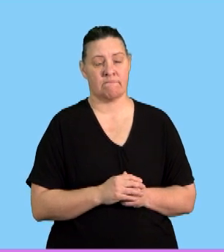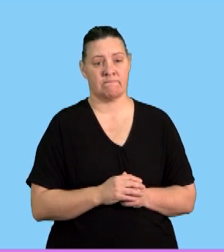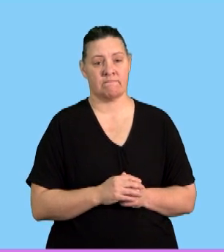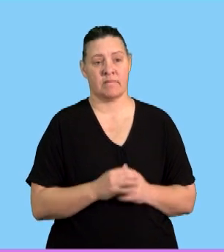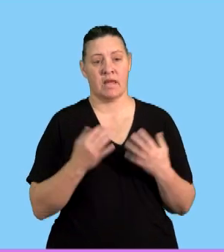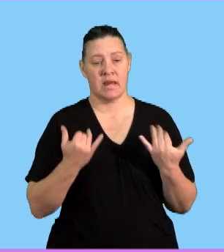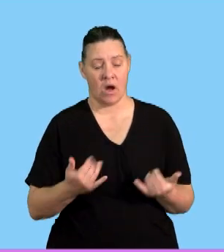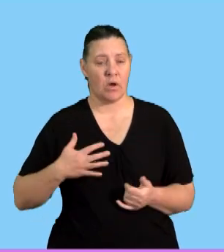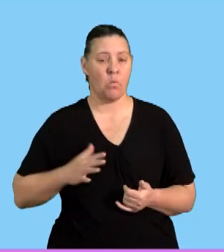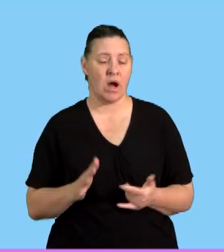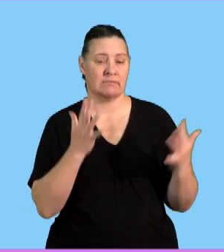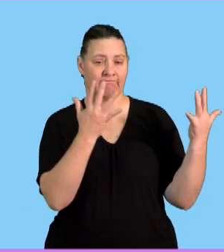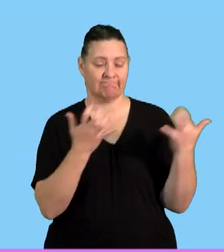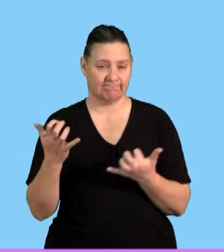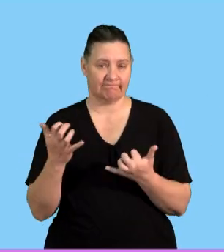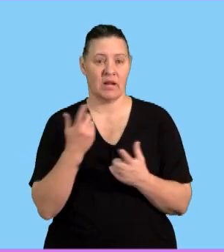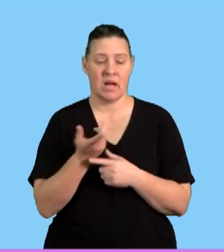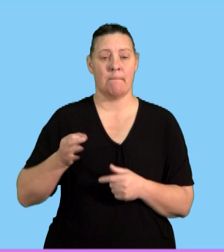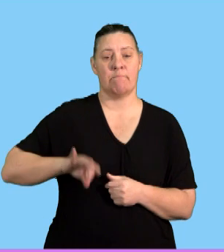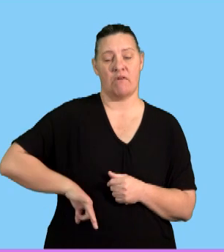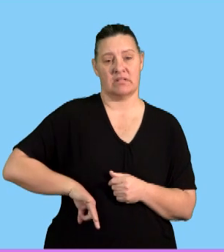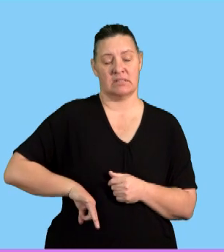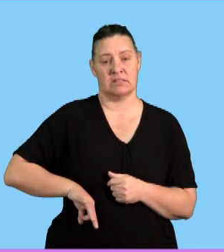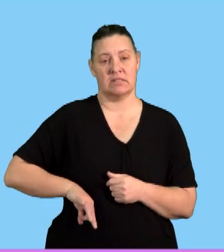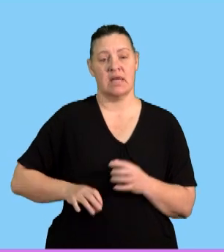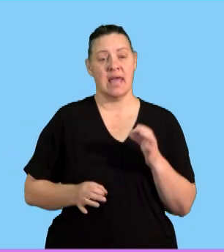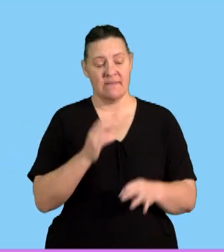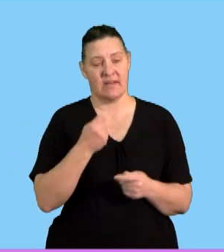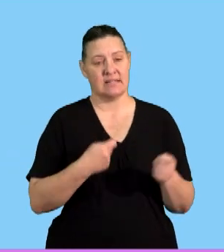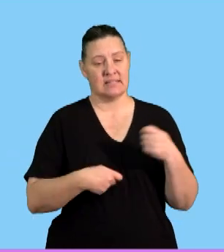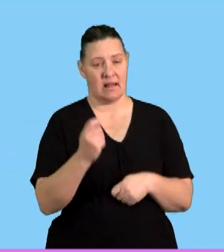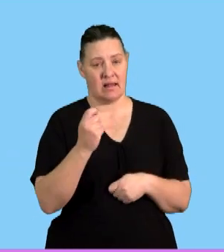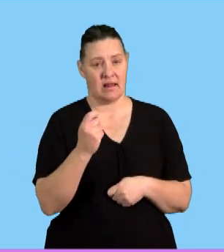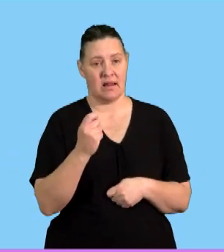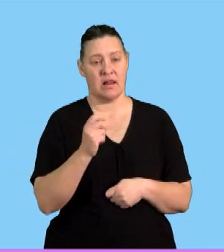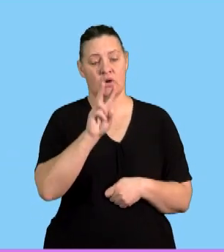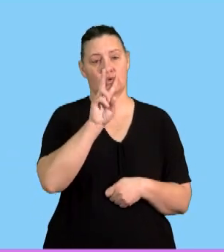Now they want us to calculate his profit if he sells